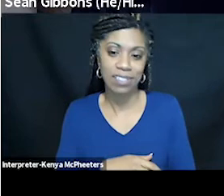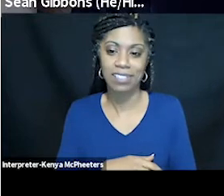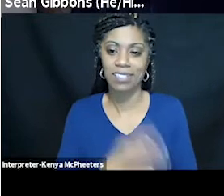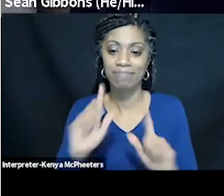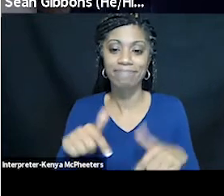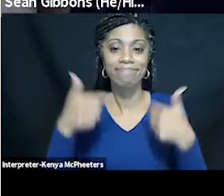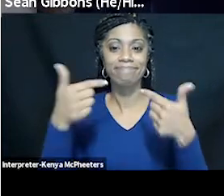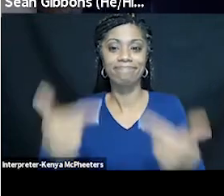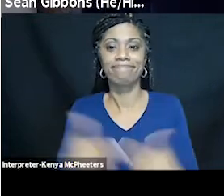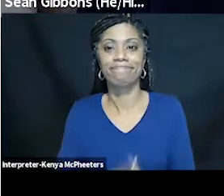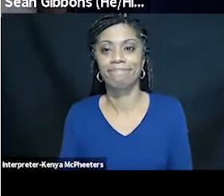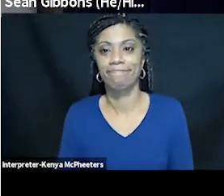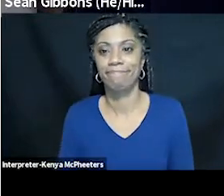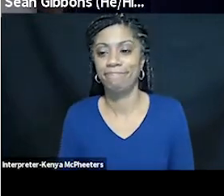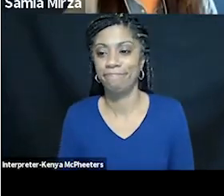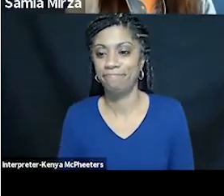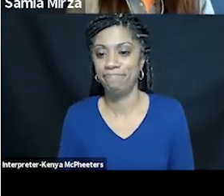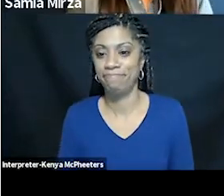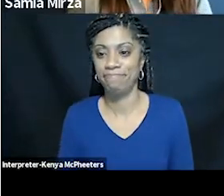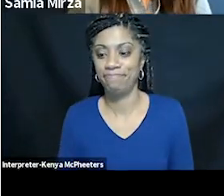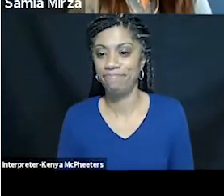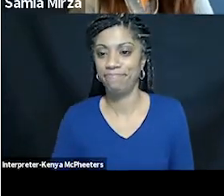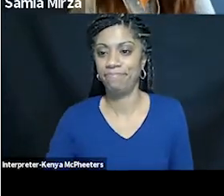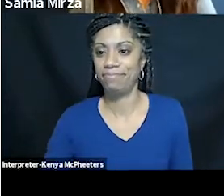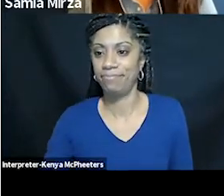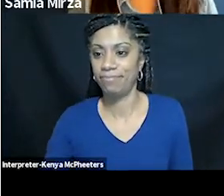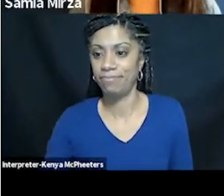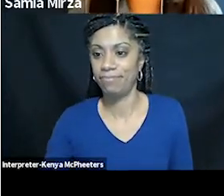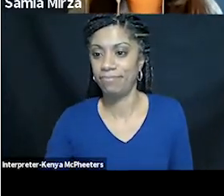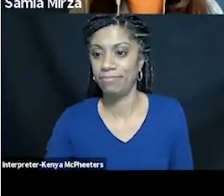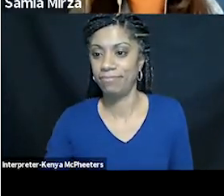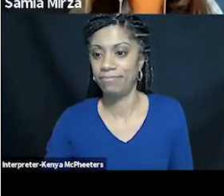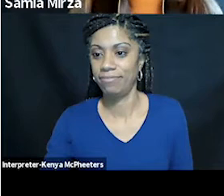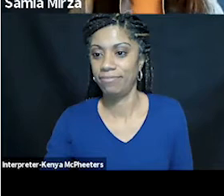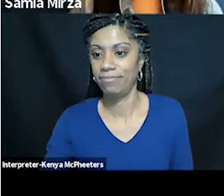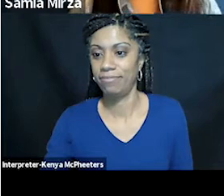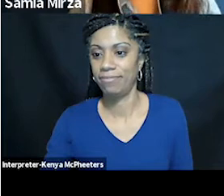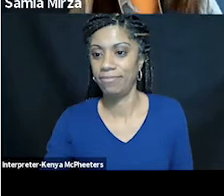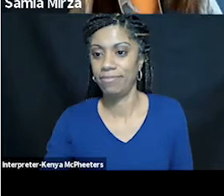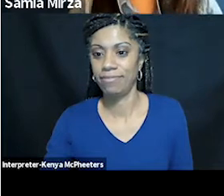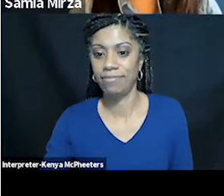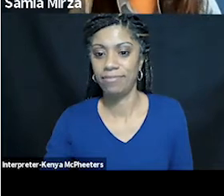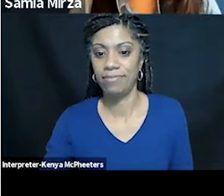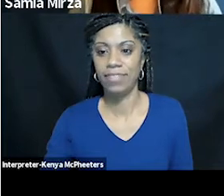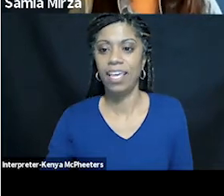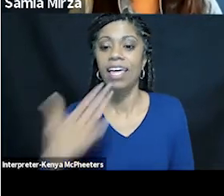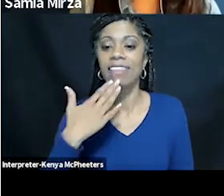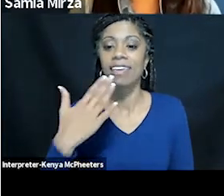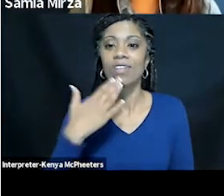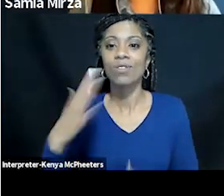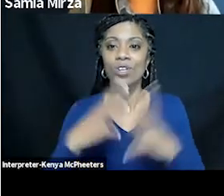Samia, why don't y'all take it away? Great, thank you so much, Sean. Hello, everybody. My name is Samia Mirza with